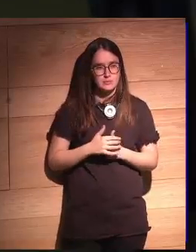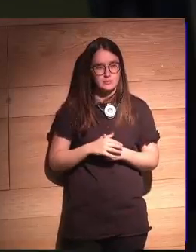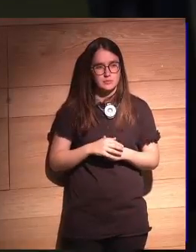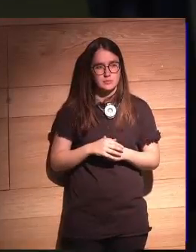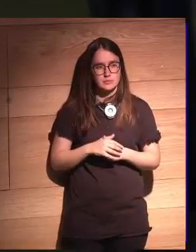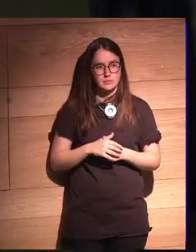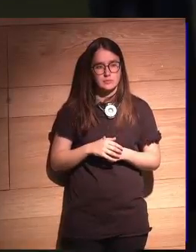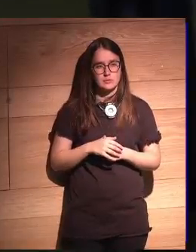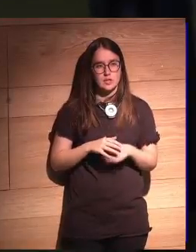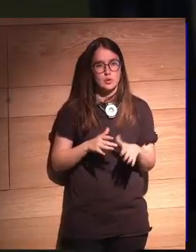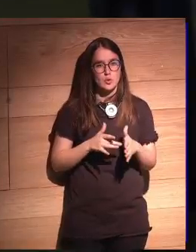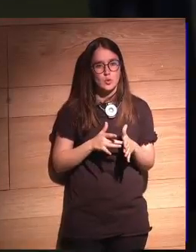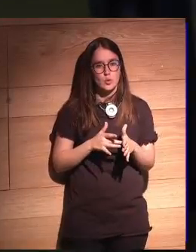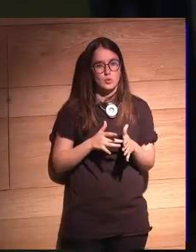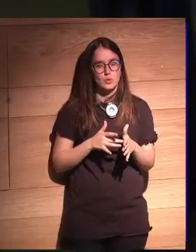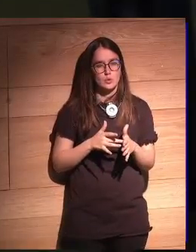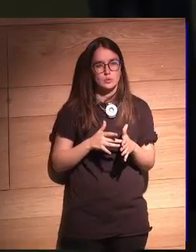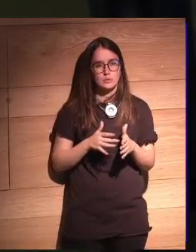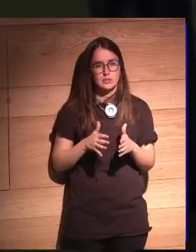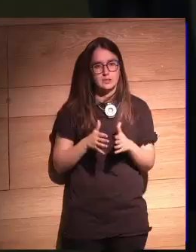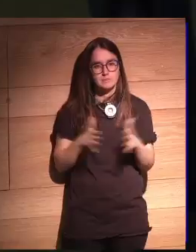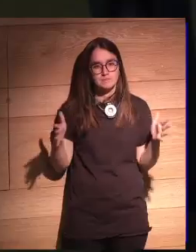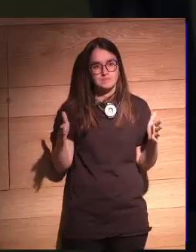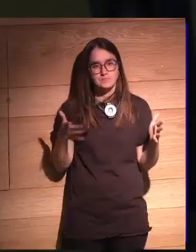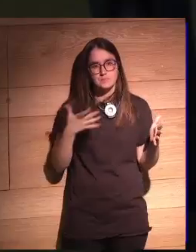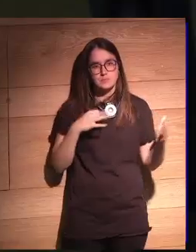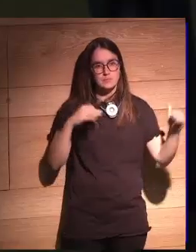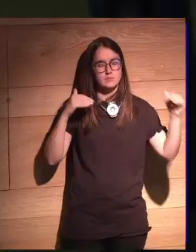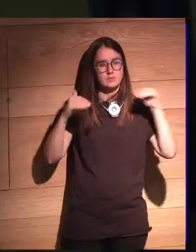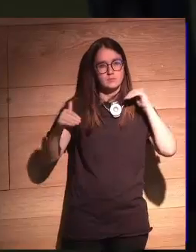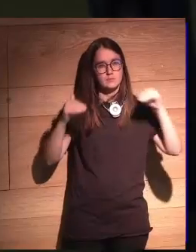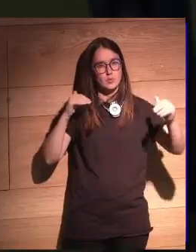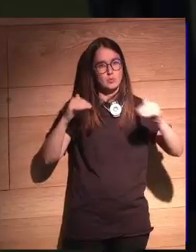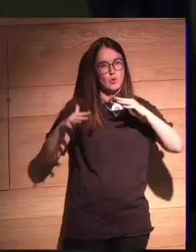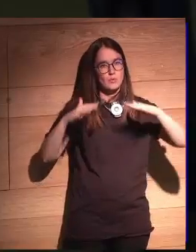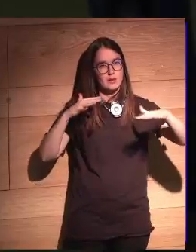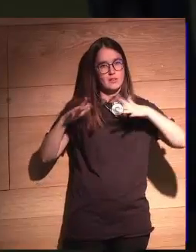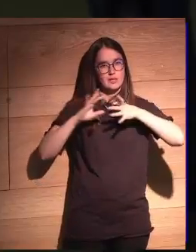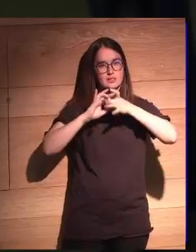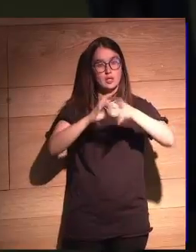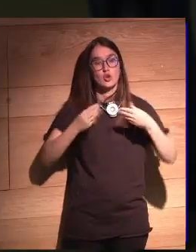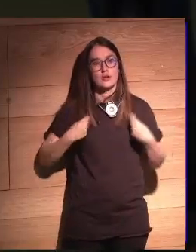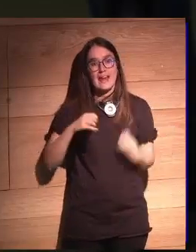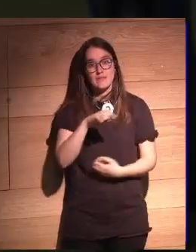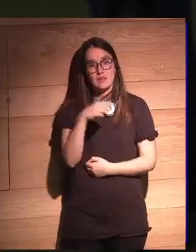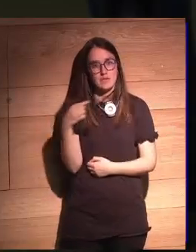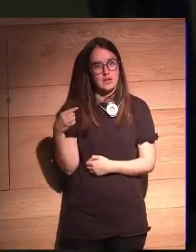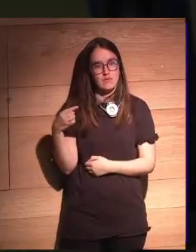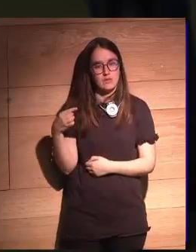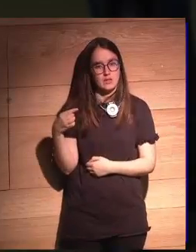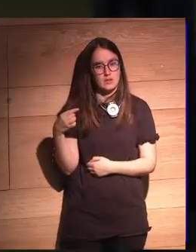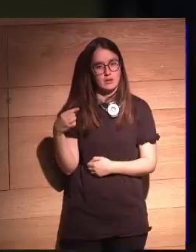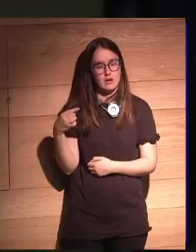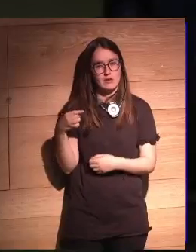broader current that can be mobilized around, that is connected to housing, which is the larger sense